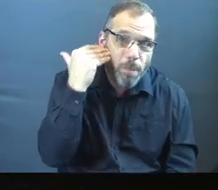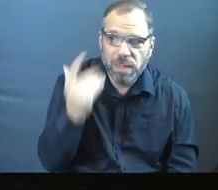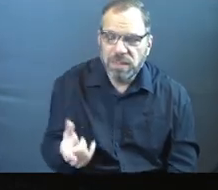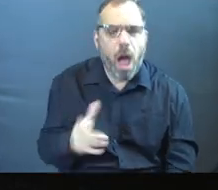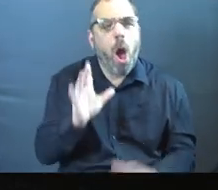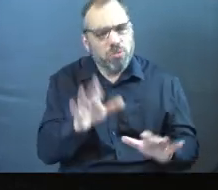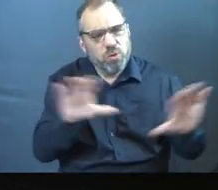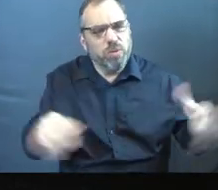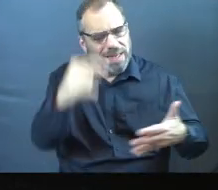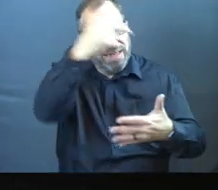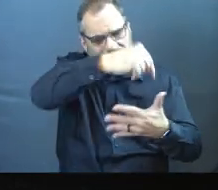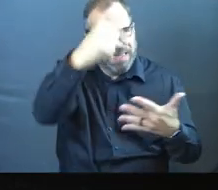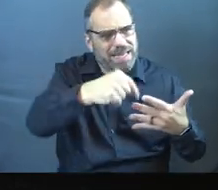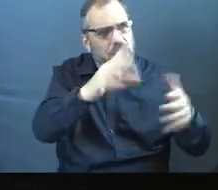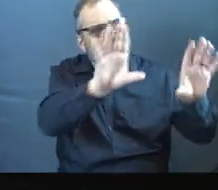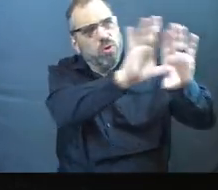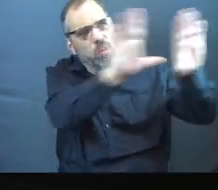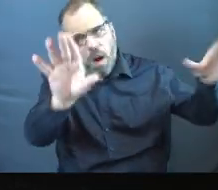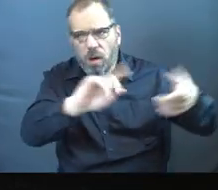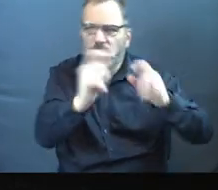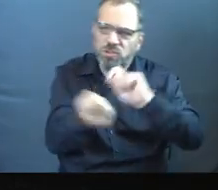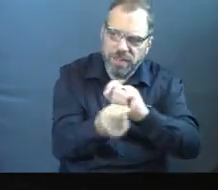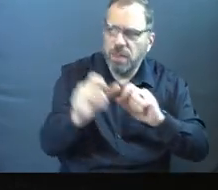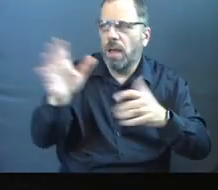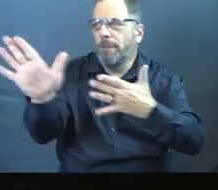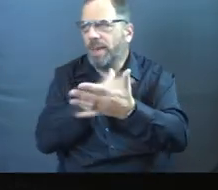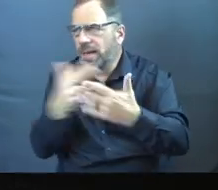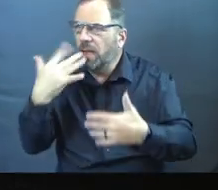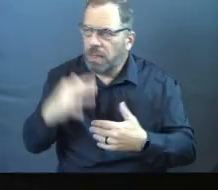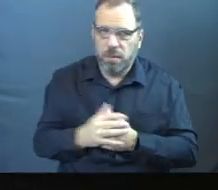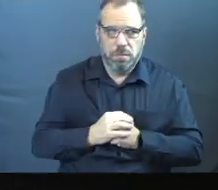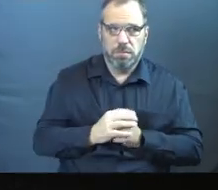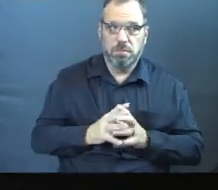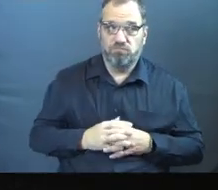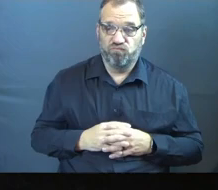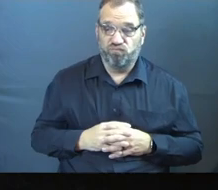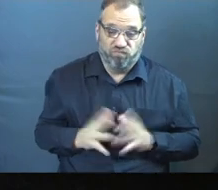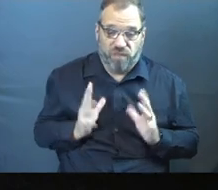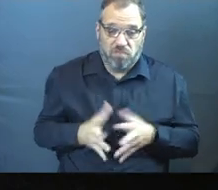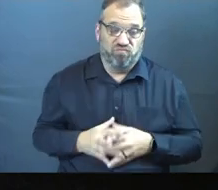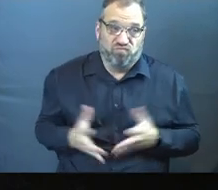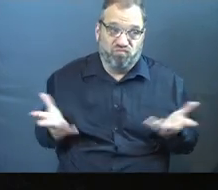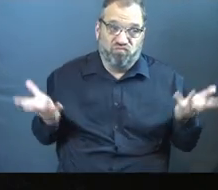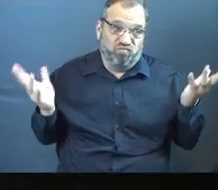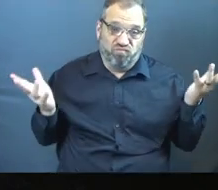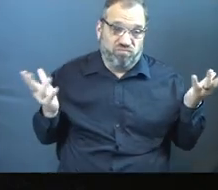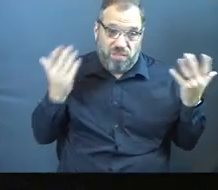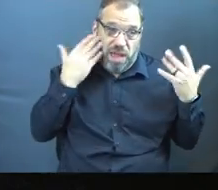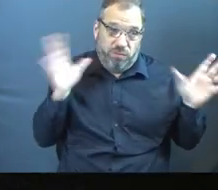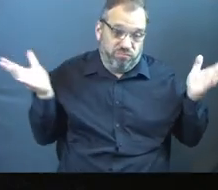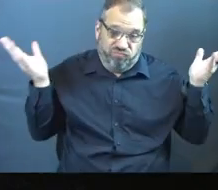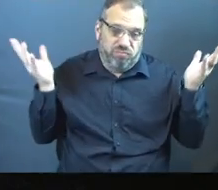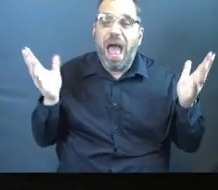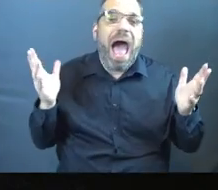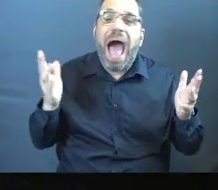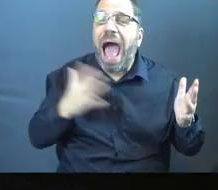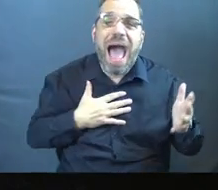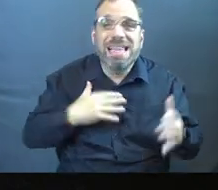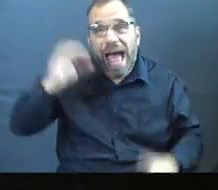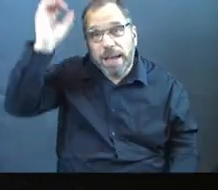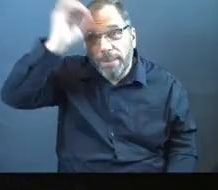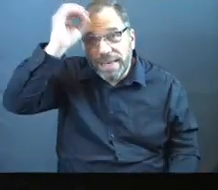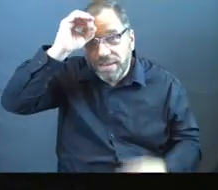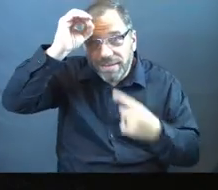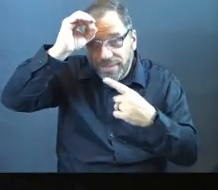She's like, hey, we should do this to this wall. We should change it to these things. We should paint it this color. And I'm like, sure, because I have no idea. You know what mean? I like to have opinions.